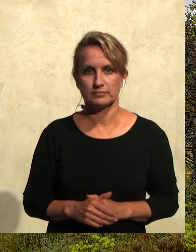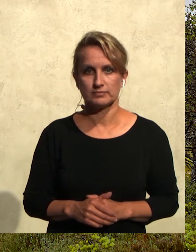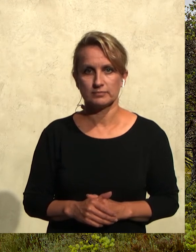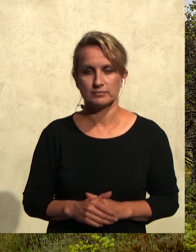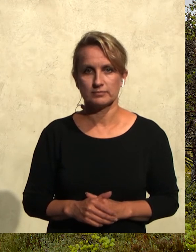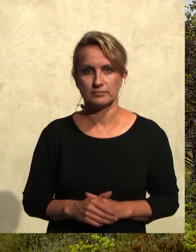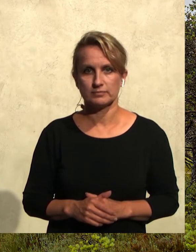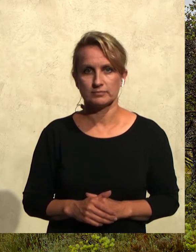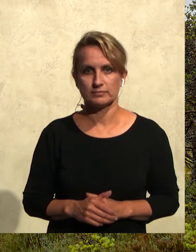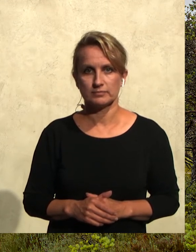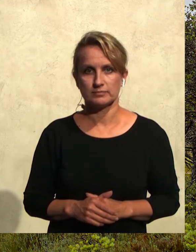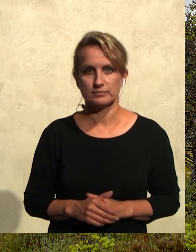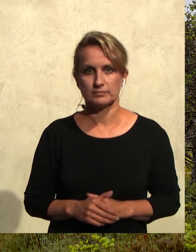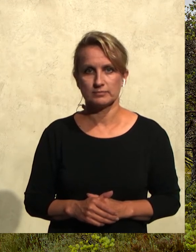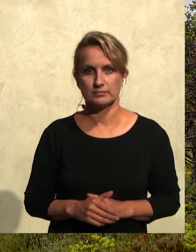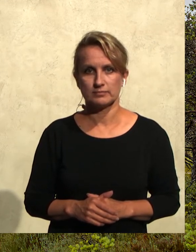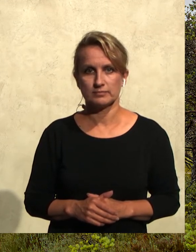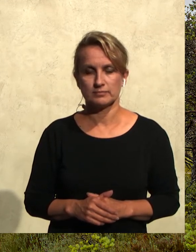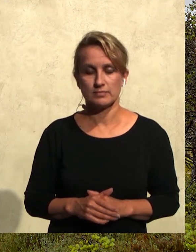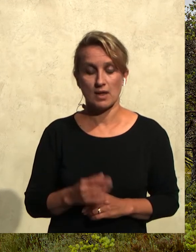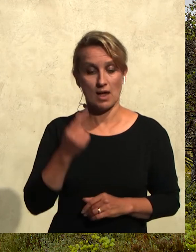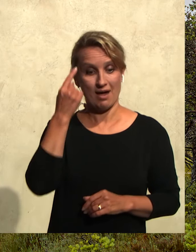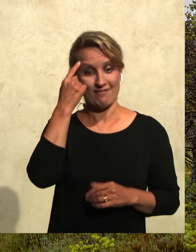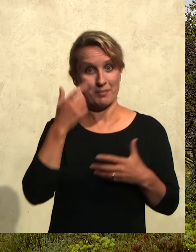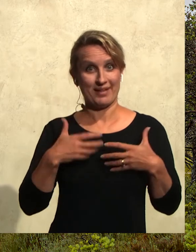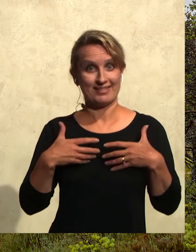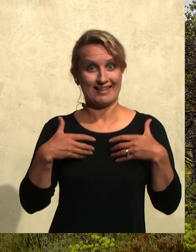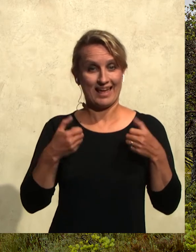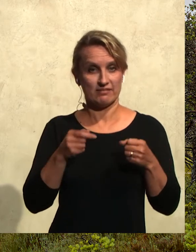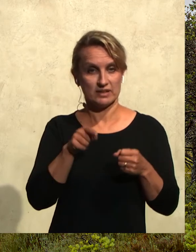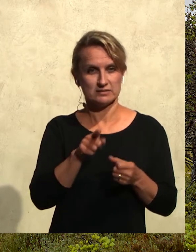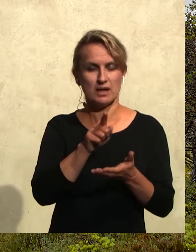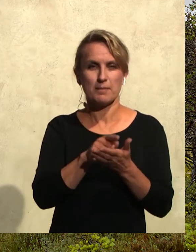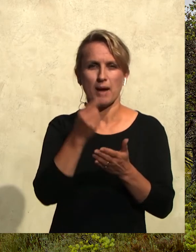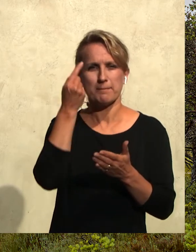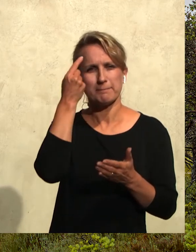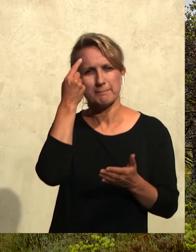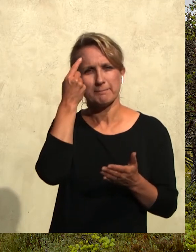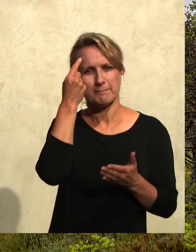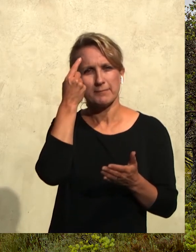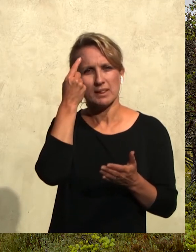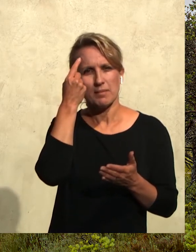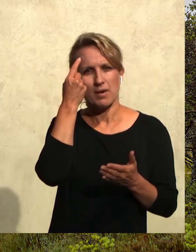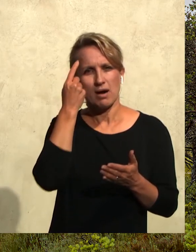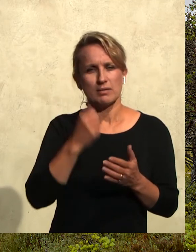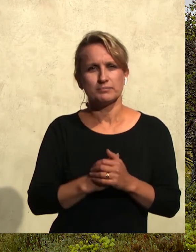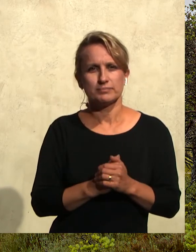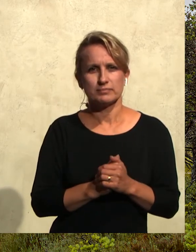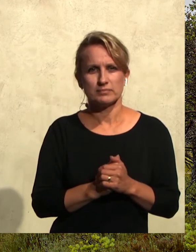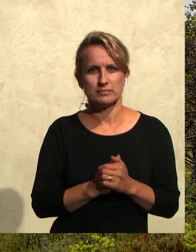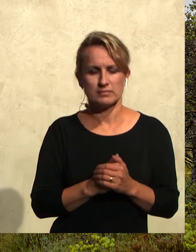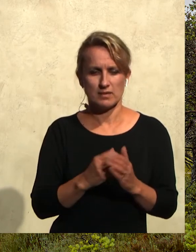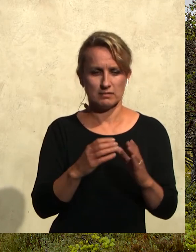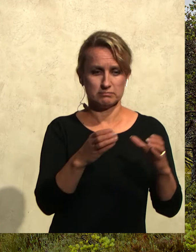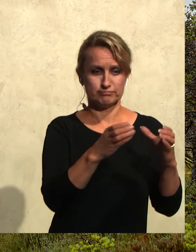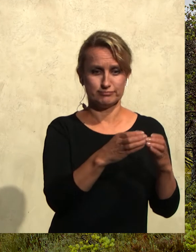than a purely categorical sense. So the categorical definition of mental is you either have